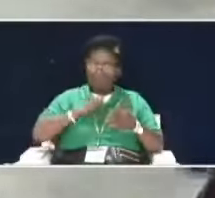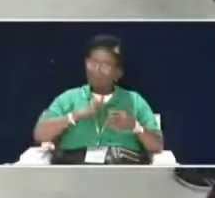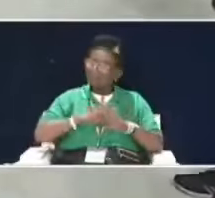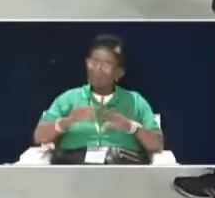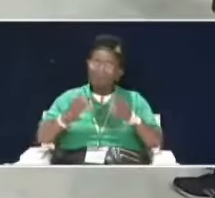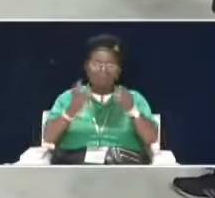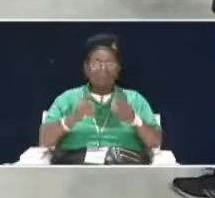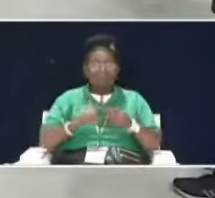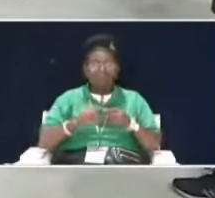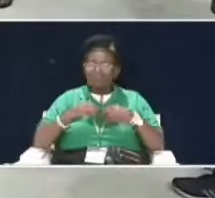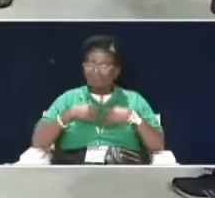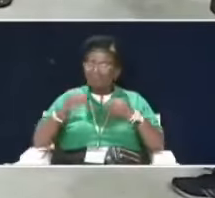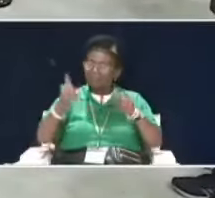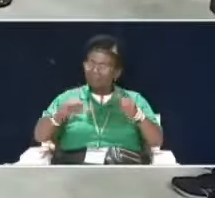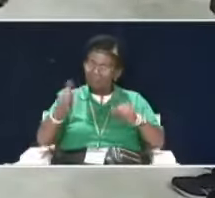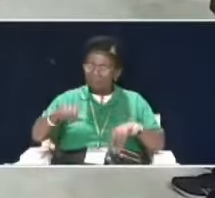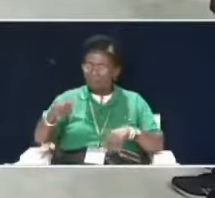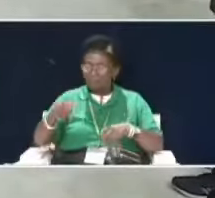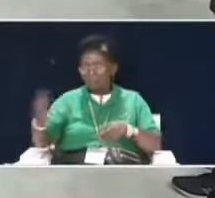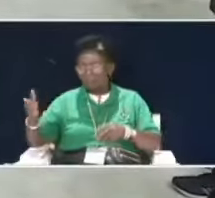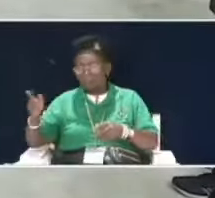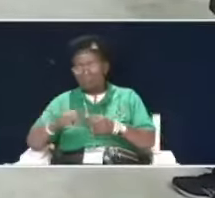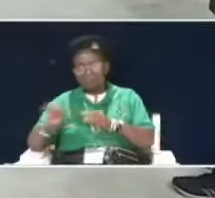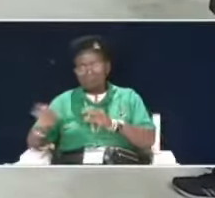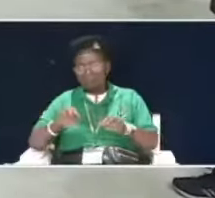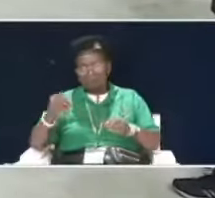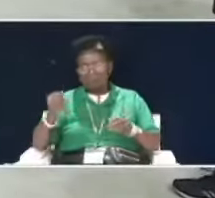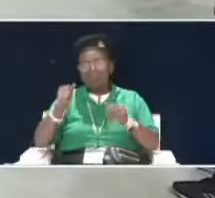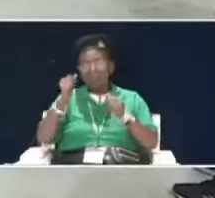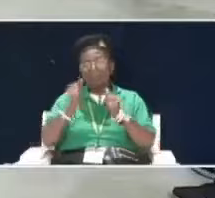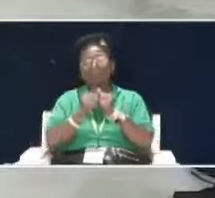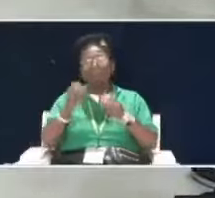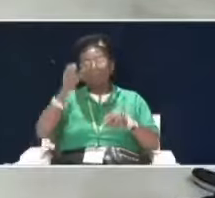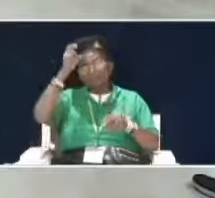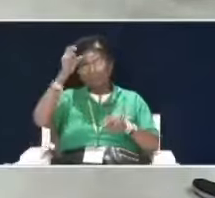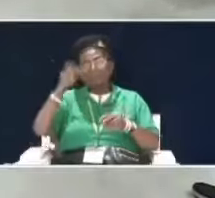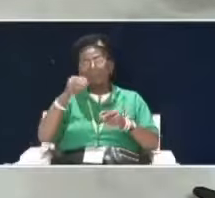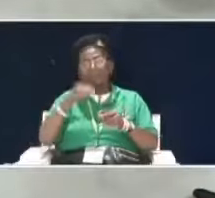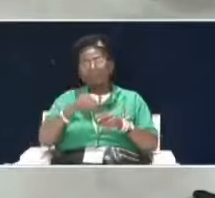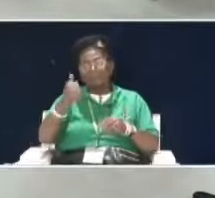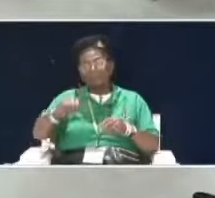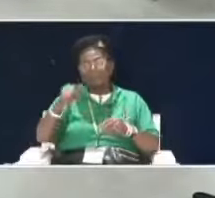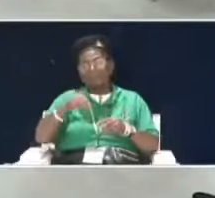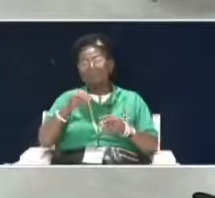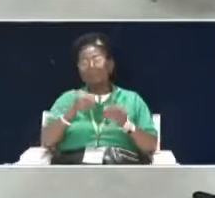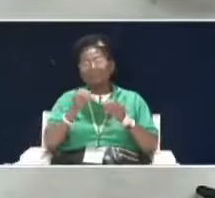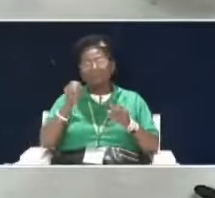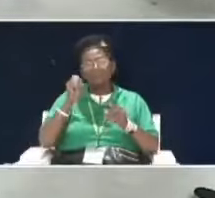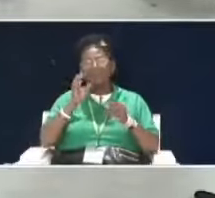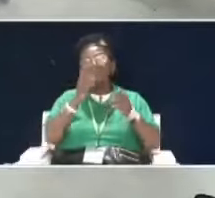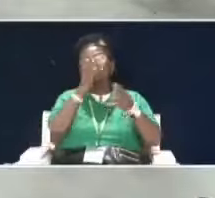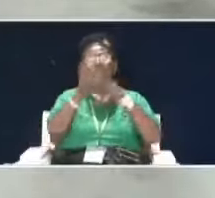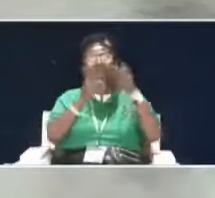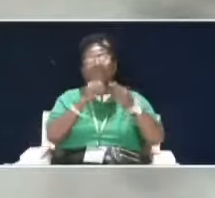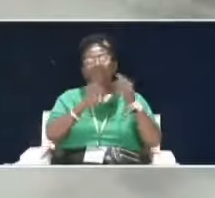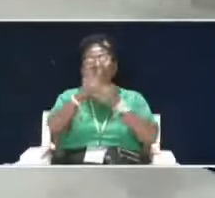do with the devil anymore. Go, cry unto the Almighty God. He will answer your prayers.